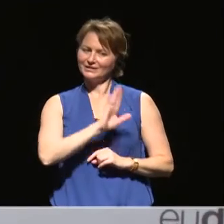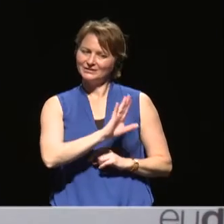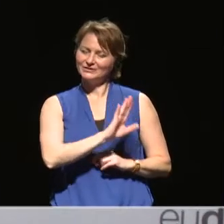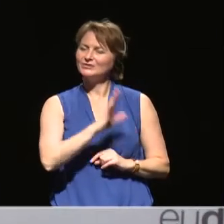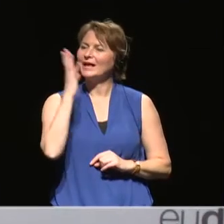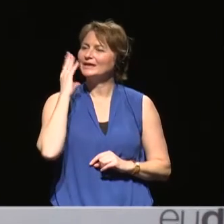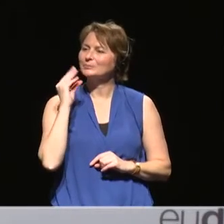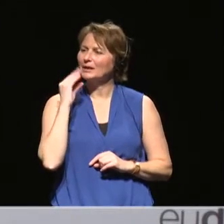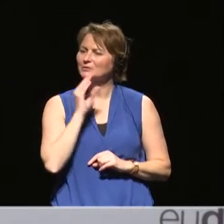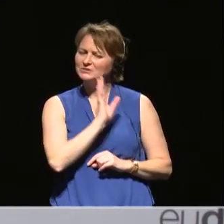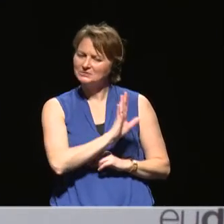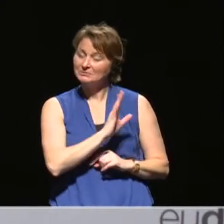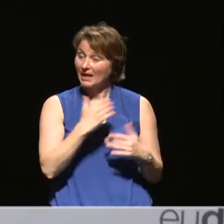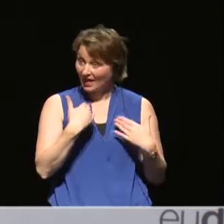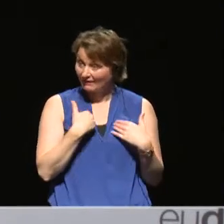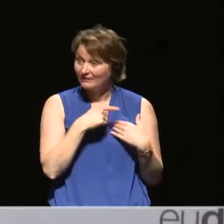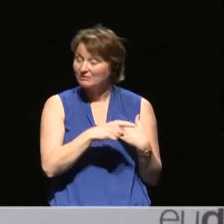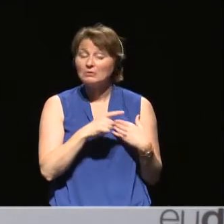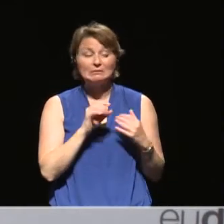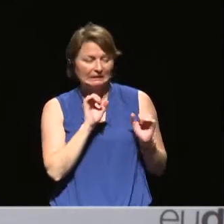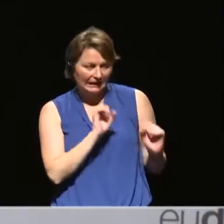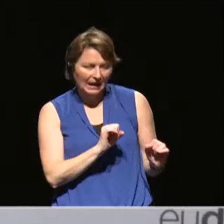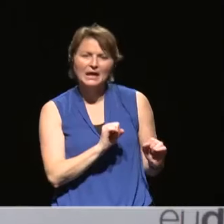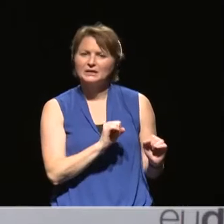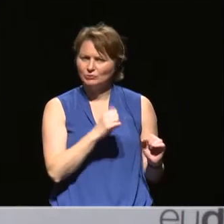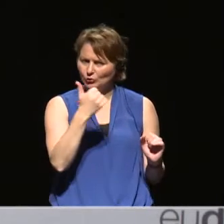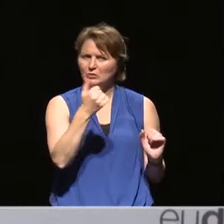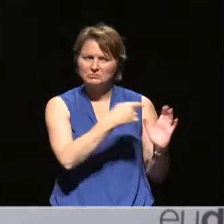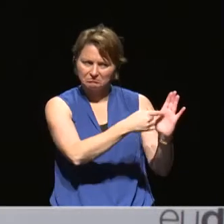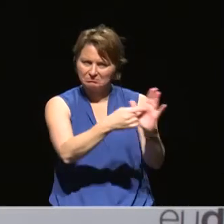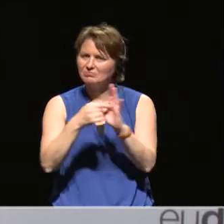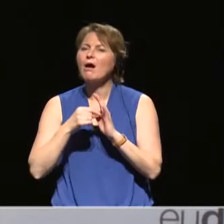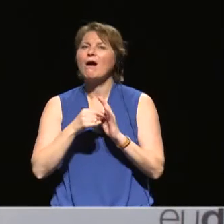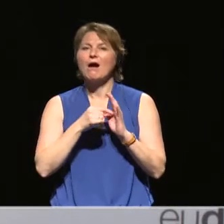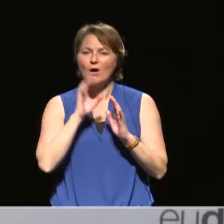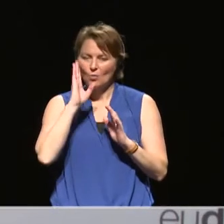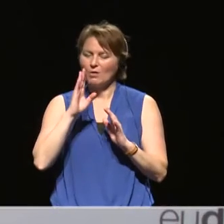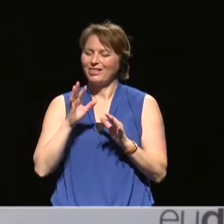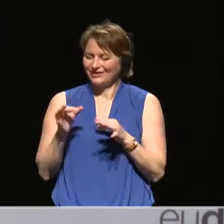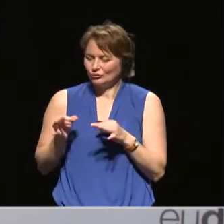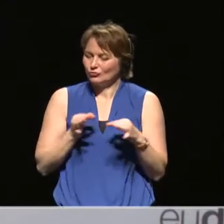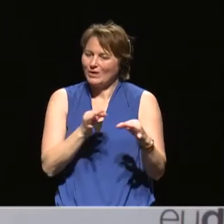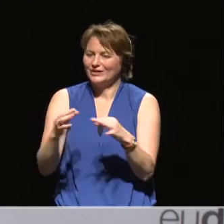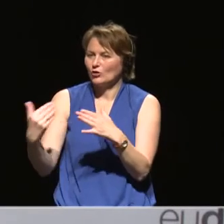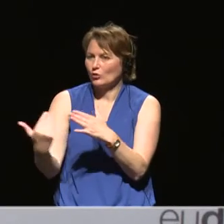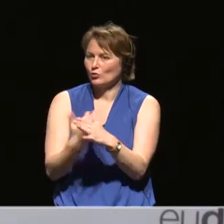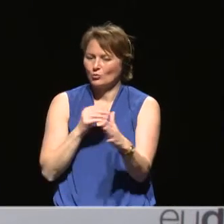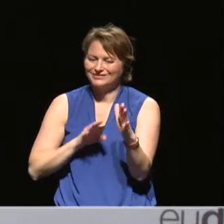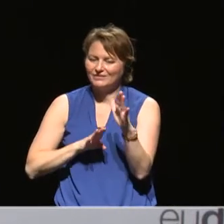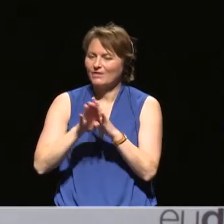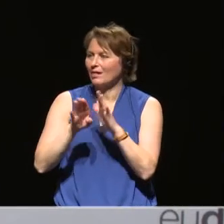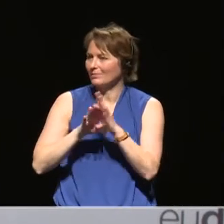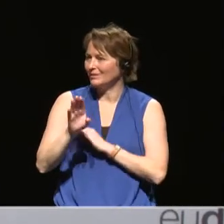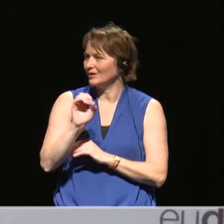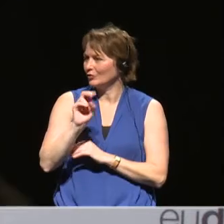national experience and how this could be useful now to develop a strategy also for the EU to